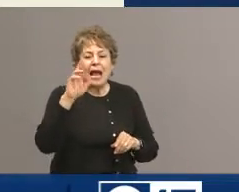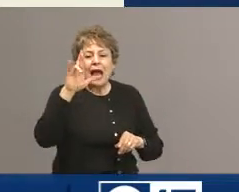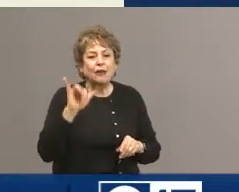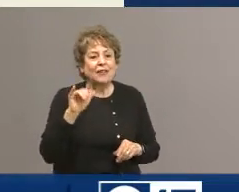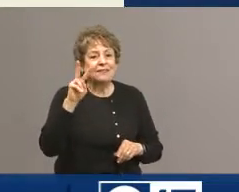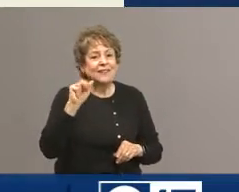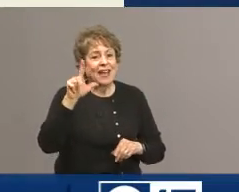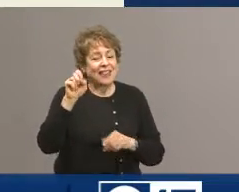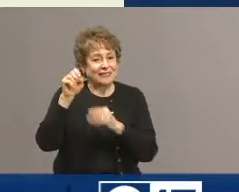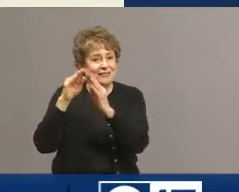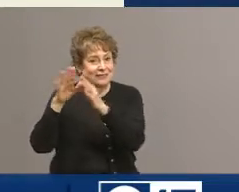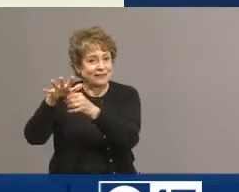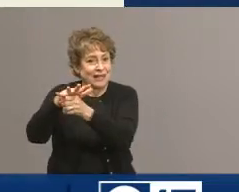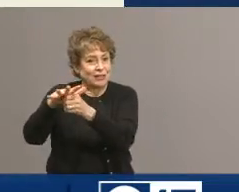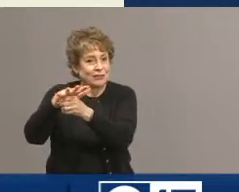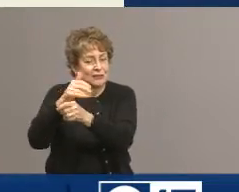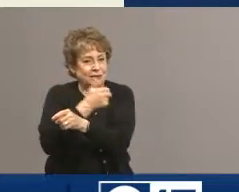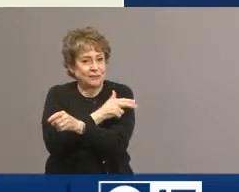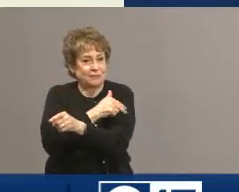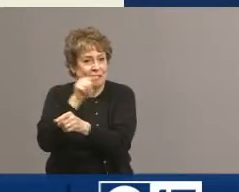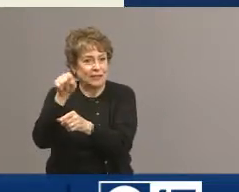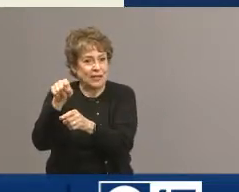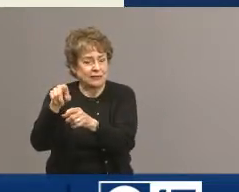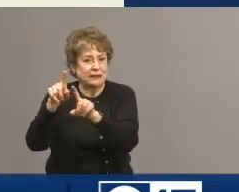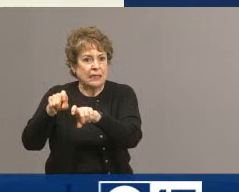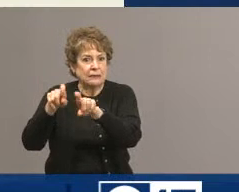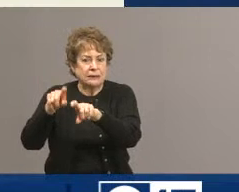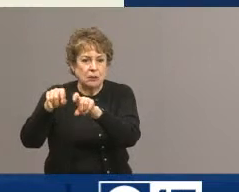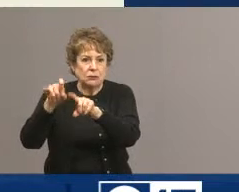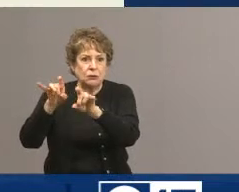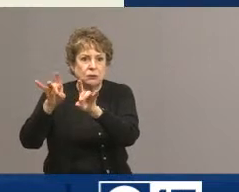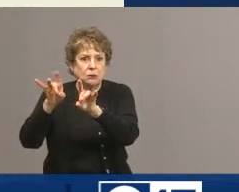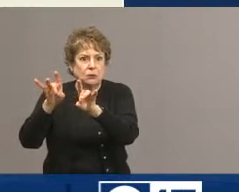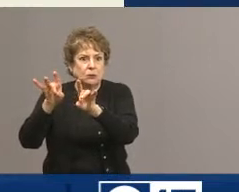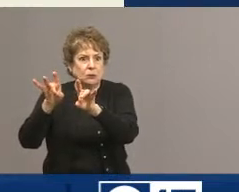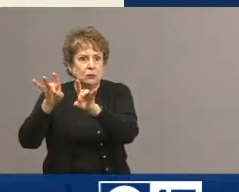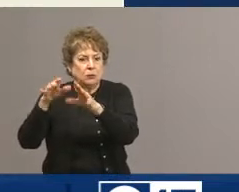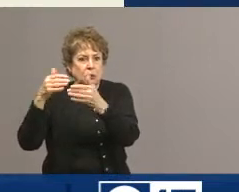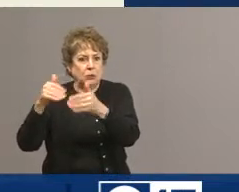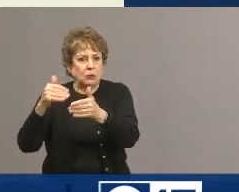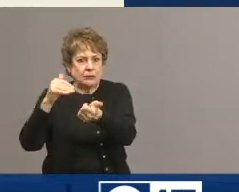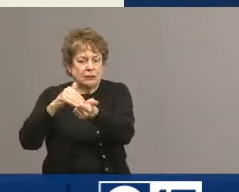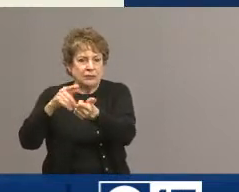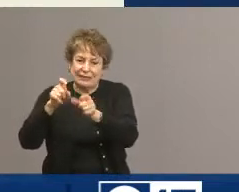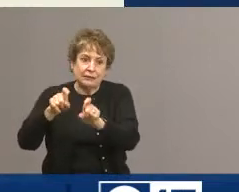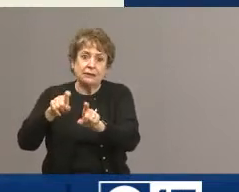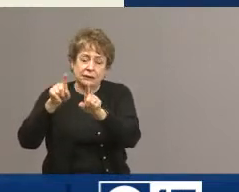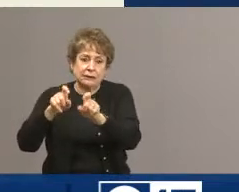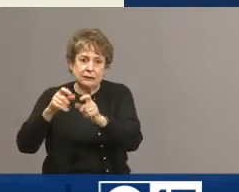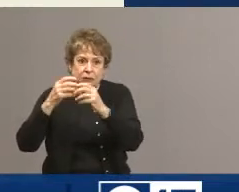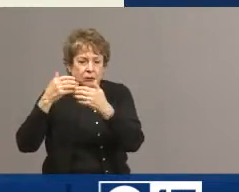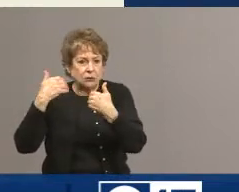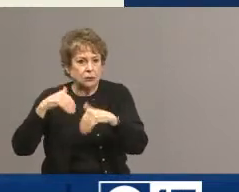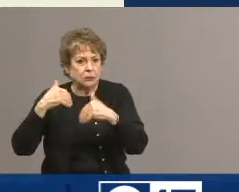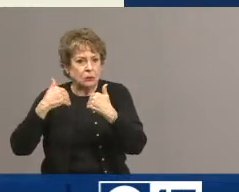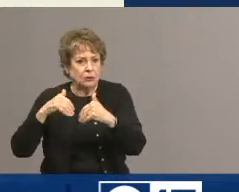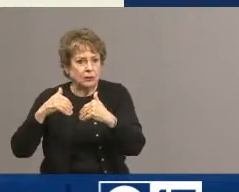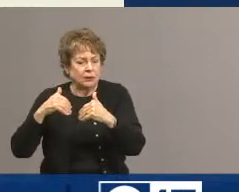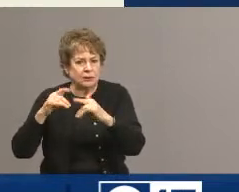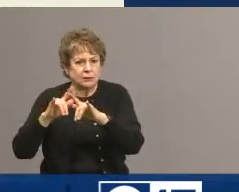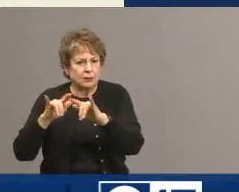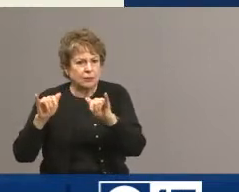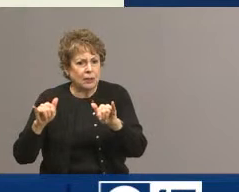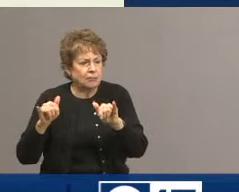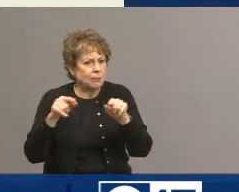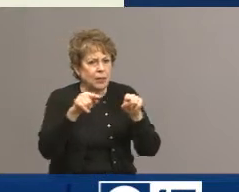there are efforts from our healthcare providers. At the same time, thousands of people across the state do not have timely access to tests, and they're confused why.